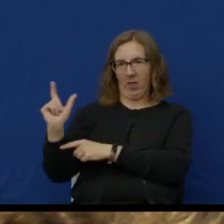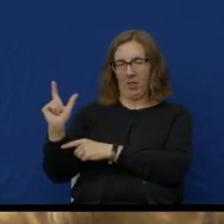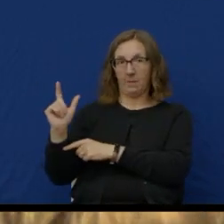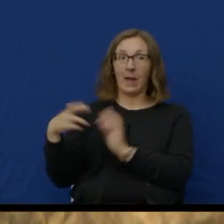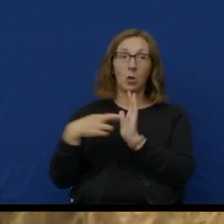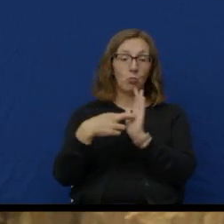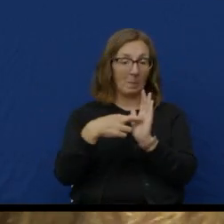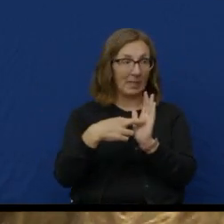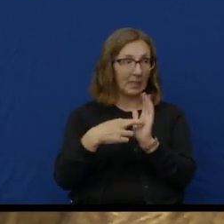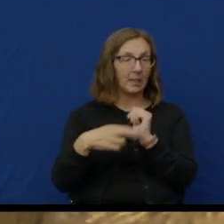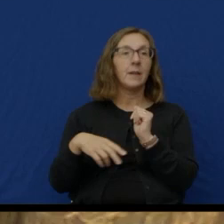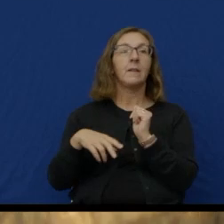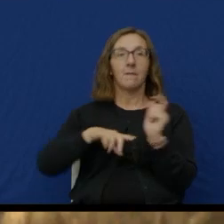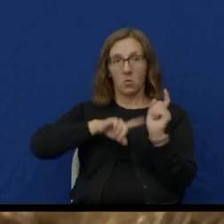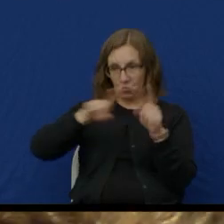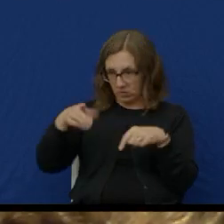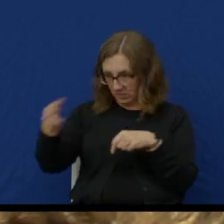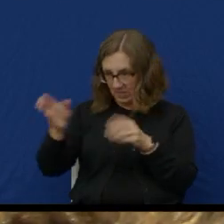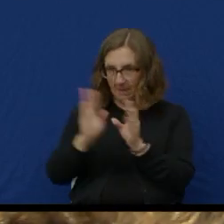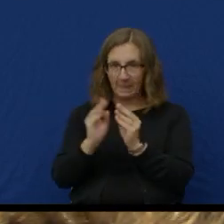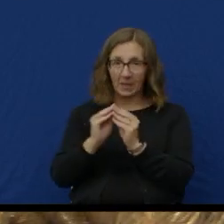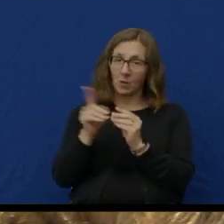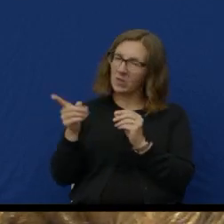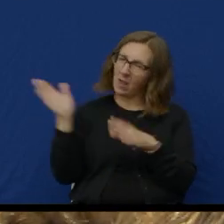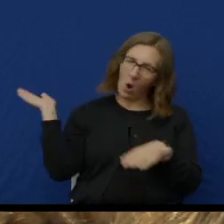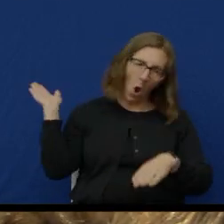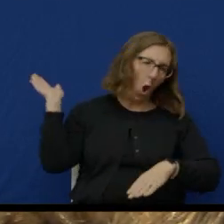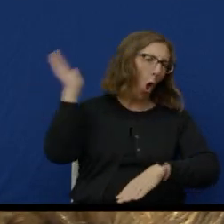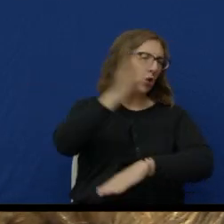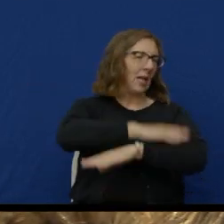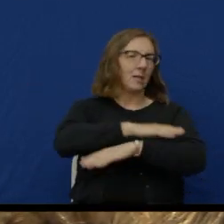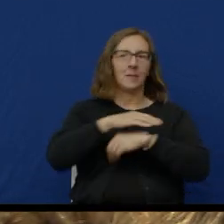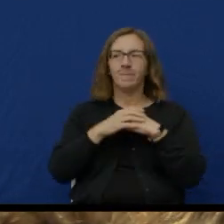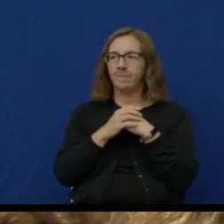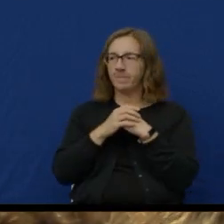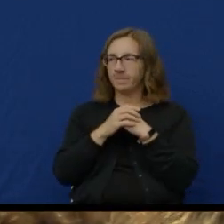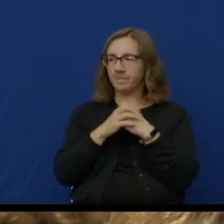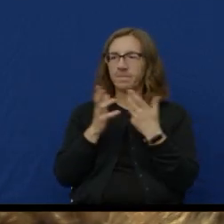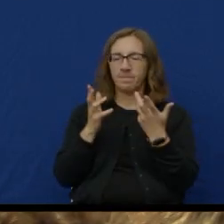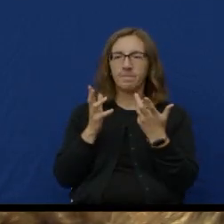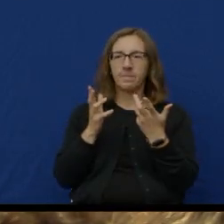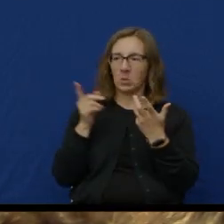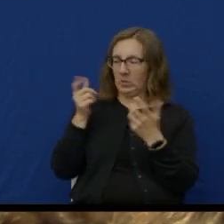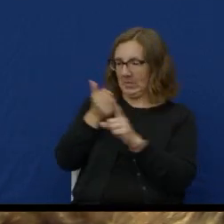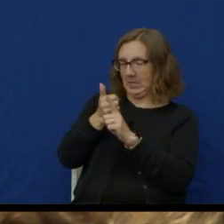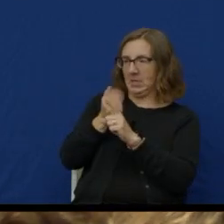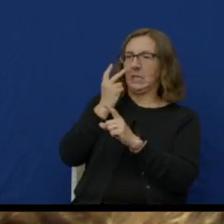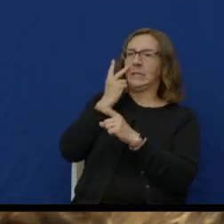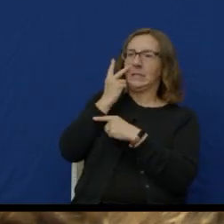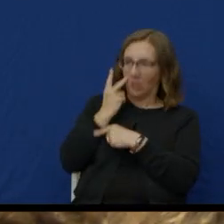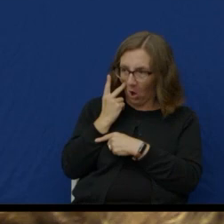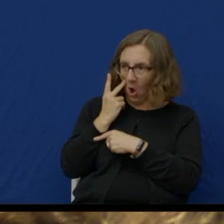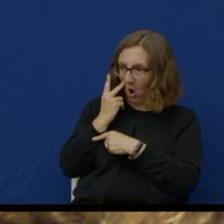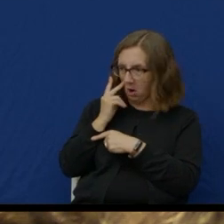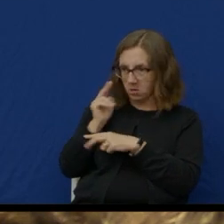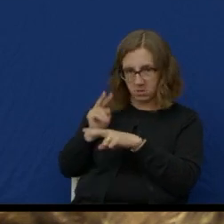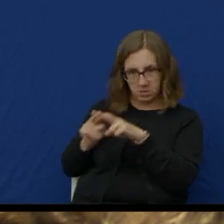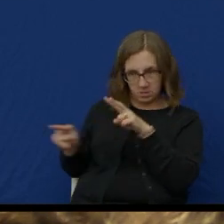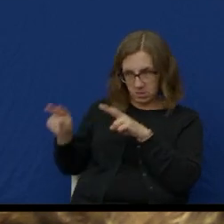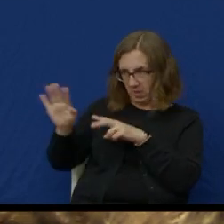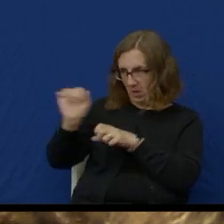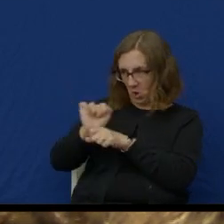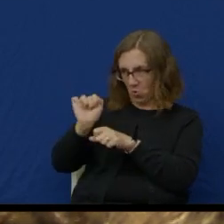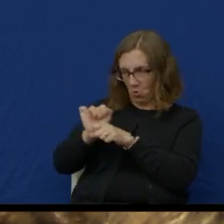meeting. So he was there nearly the full day, and so he had a firsthand view of sort of all the efforts that are taking